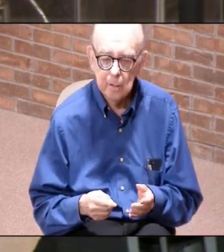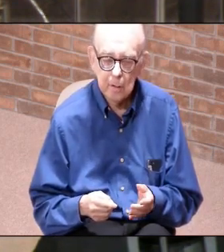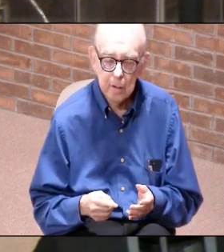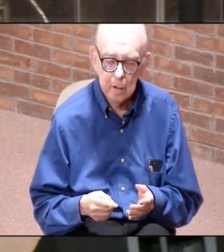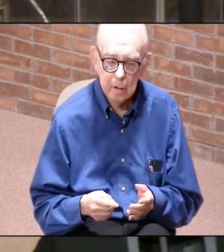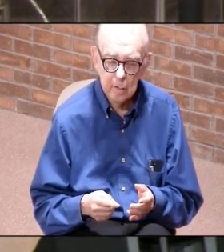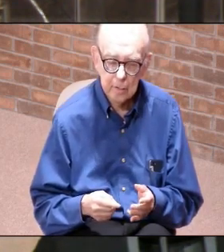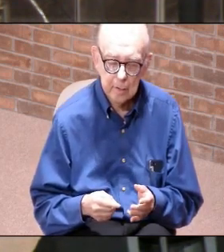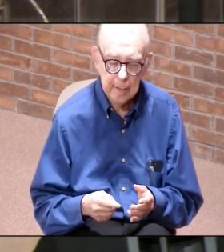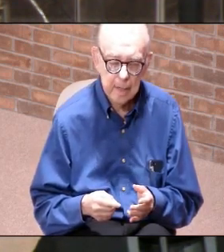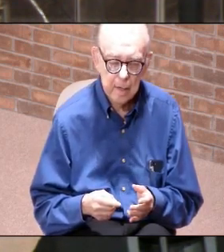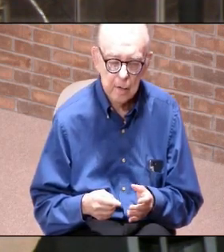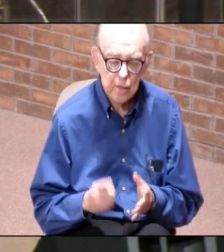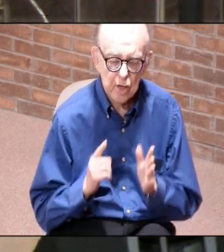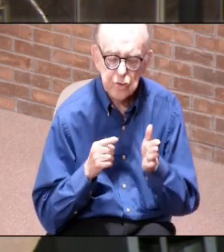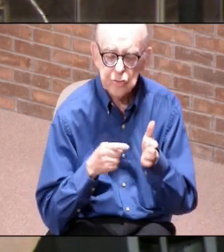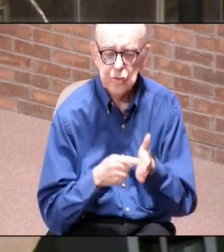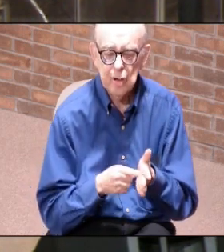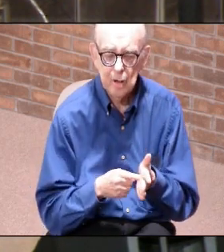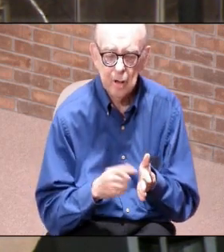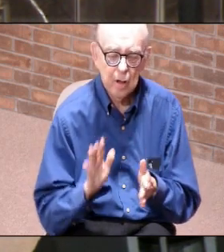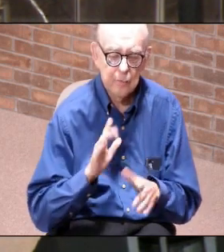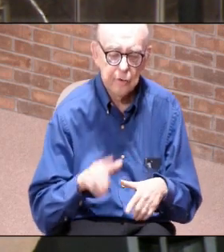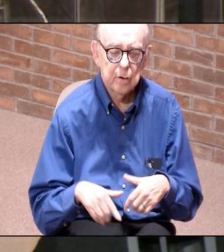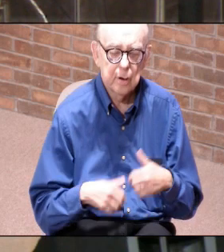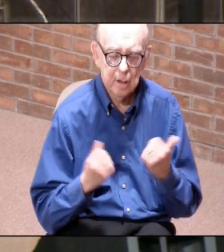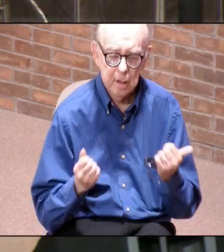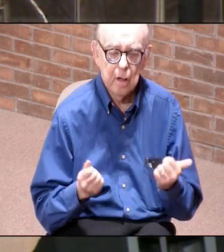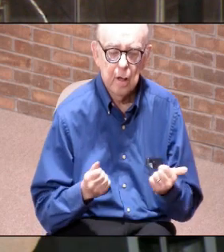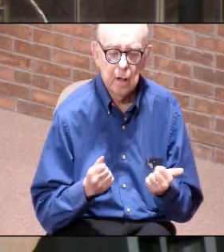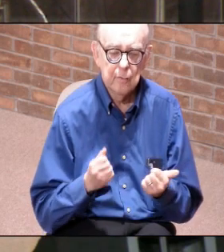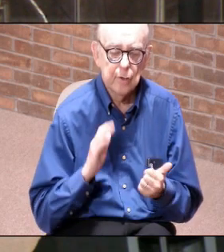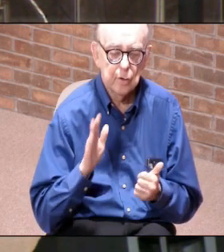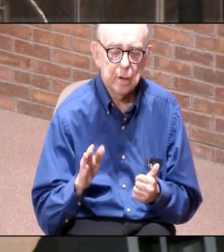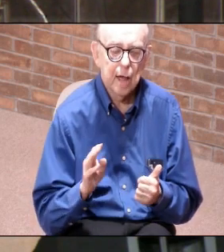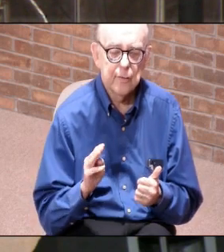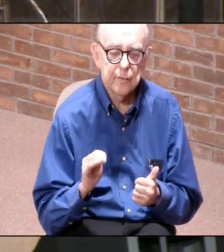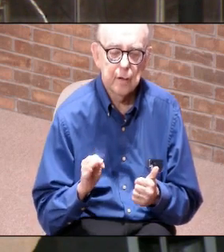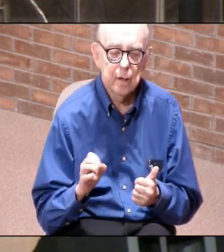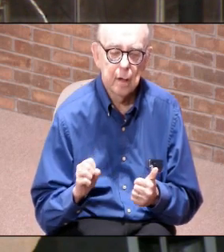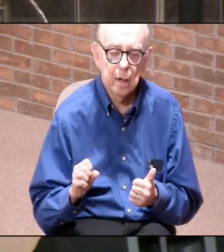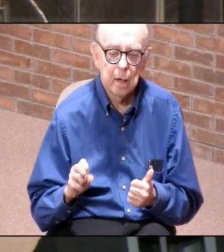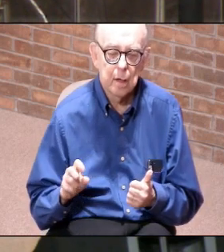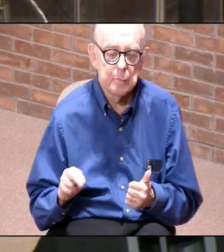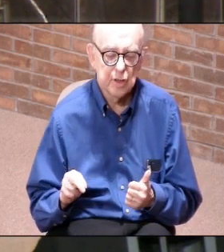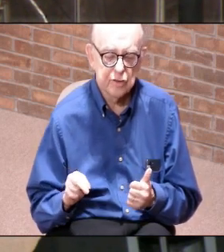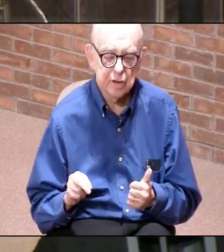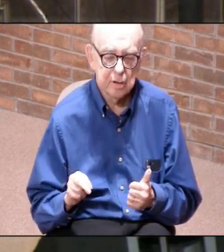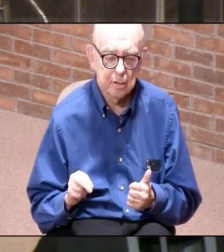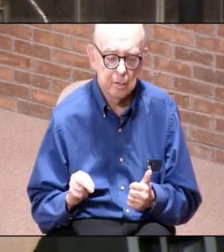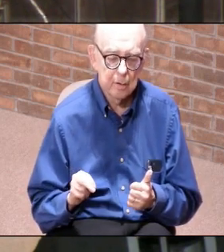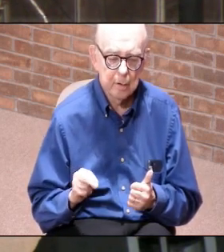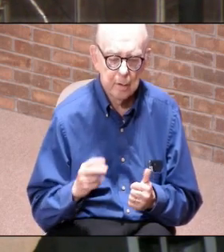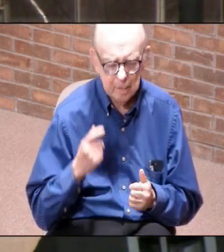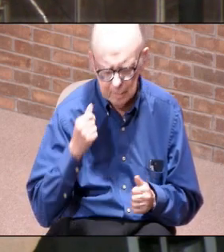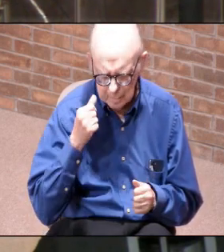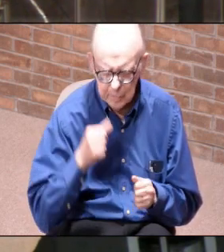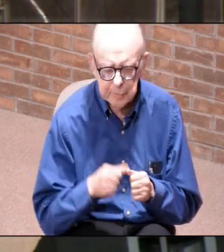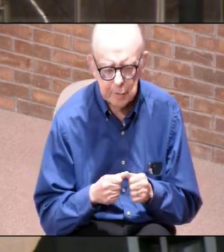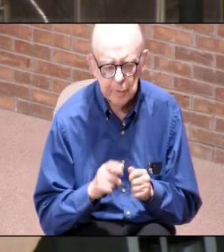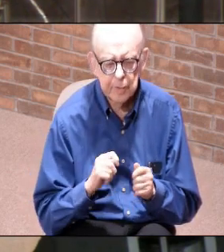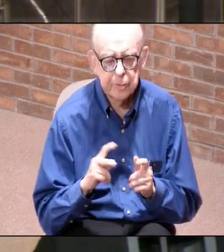the manifestation of your life mission. How many of y'all remember watching Mission